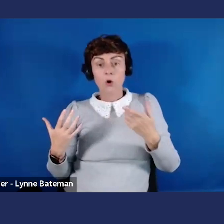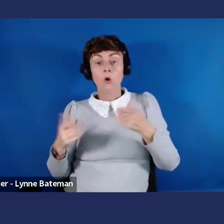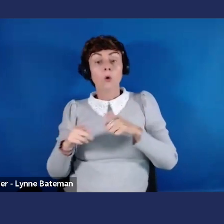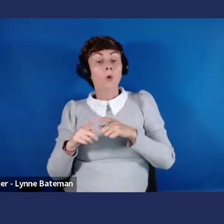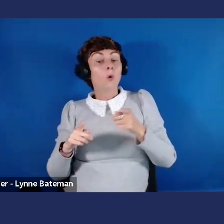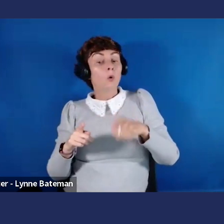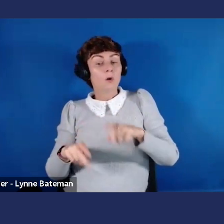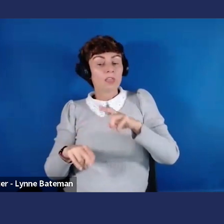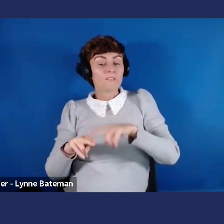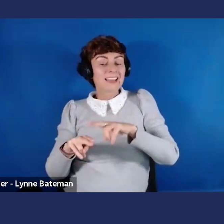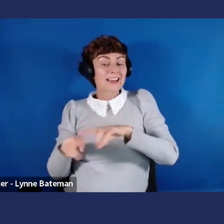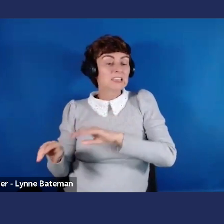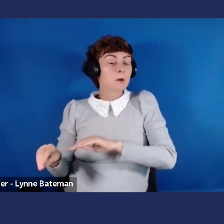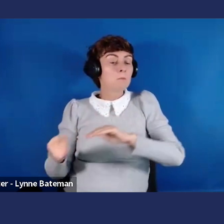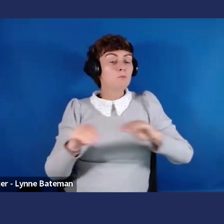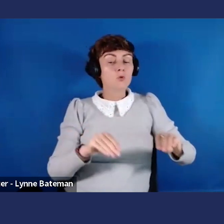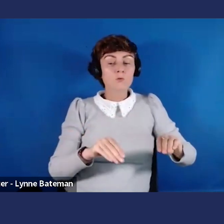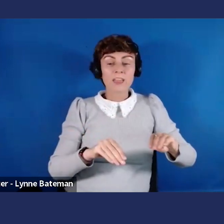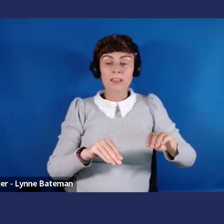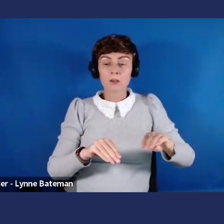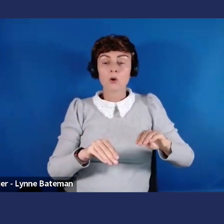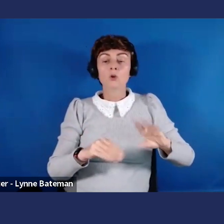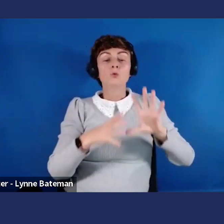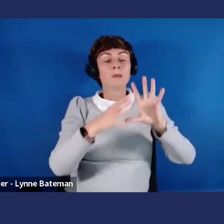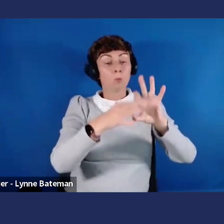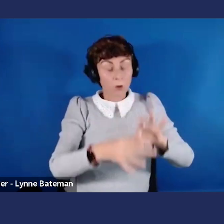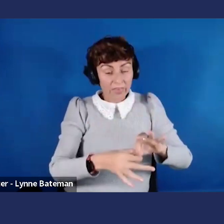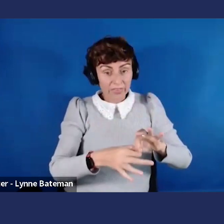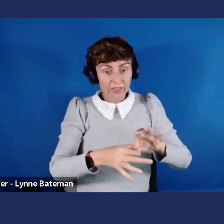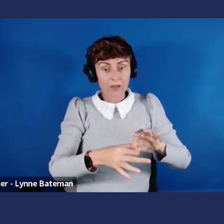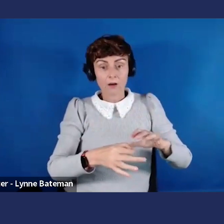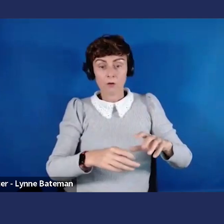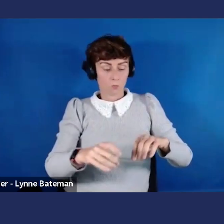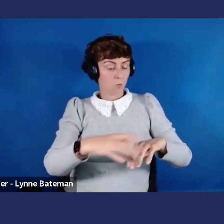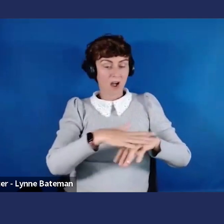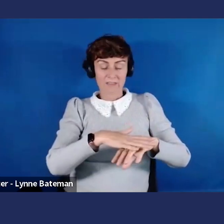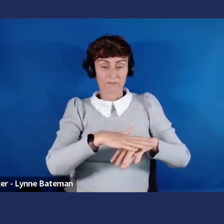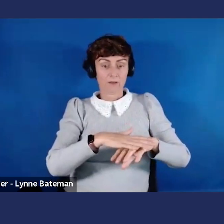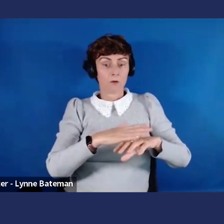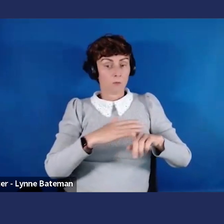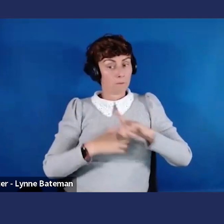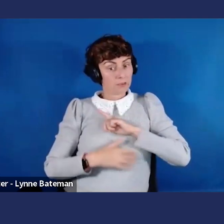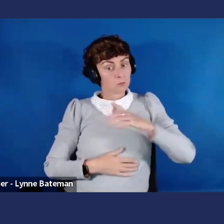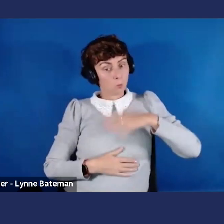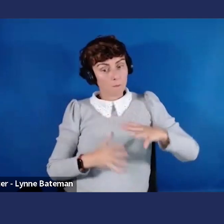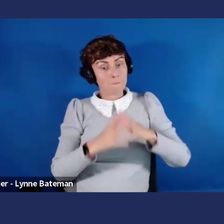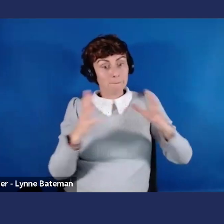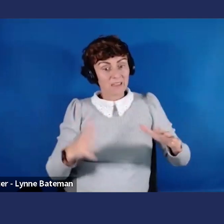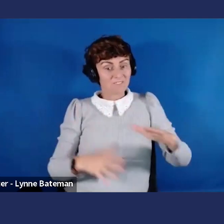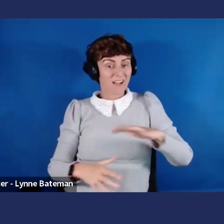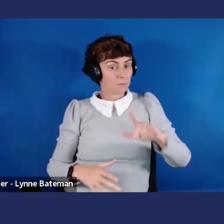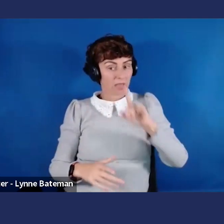with partners or wives to have a big family, and then that being limited. Also, the